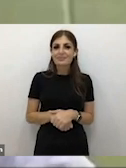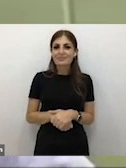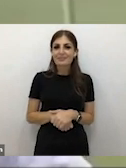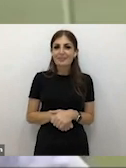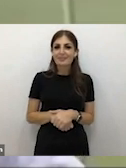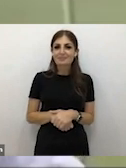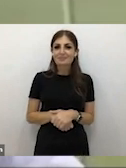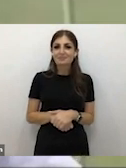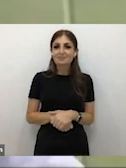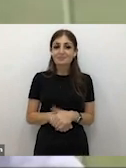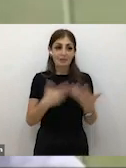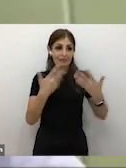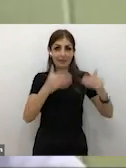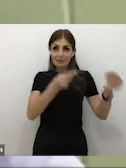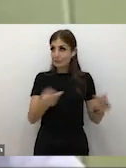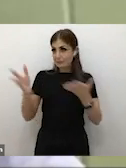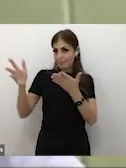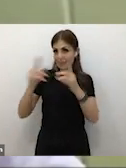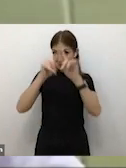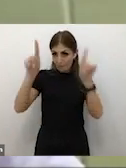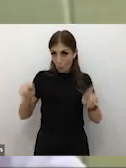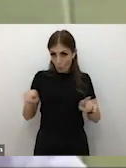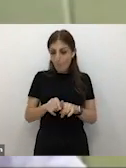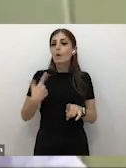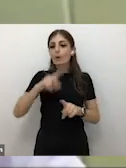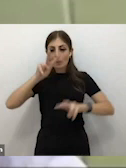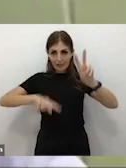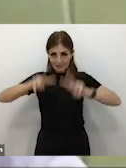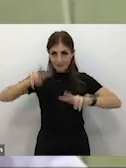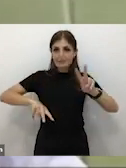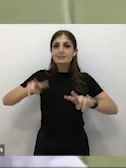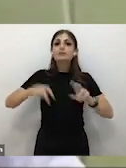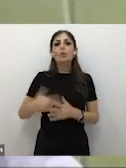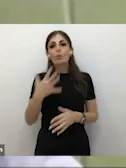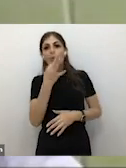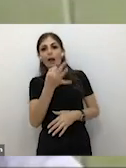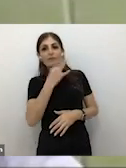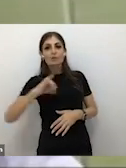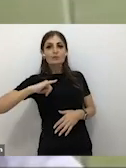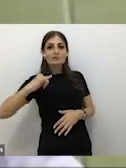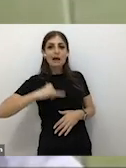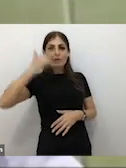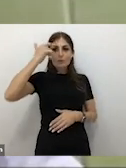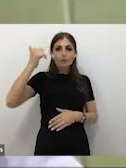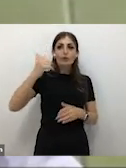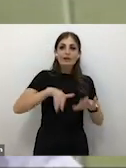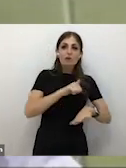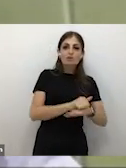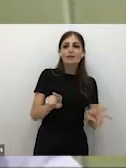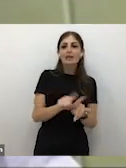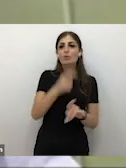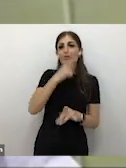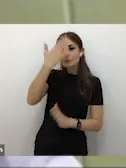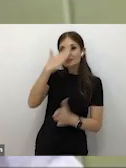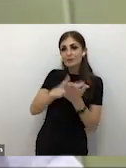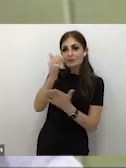So after you've submitted your application form, we will assess it. We'll ask some staff from Creative Australia, as well as some experienced